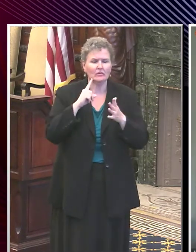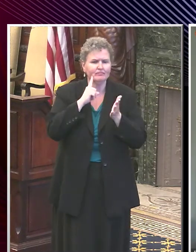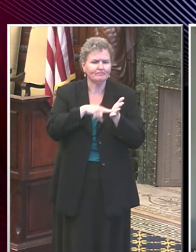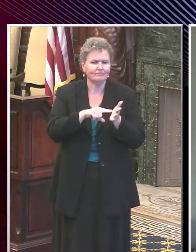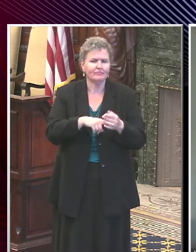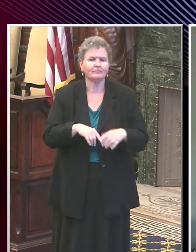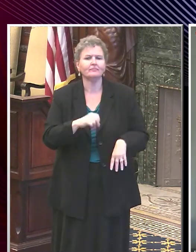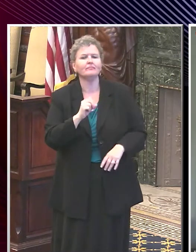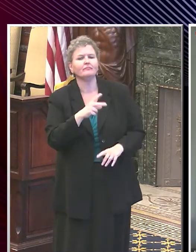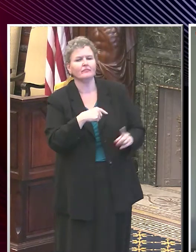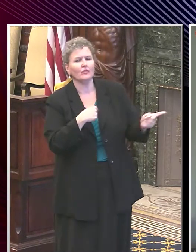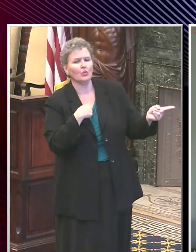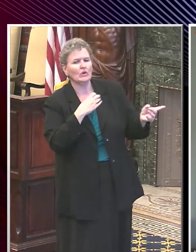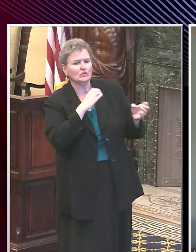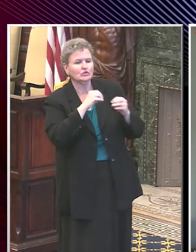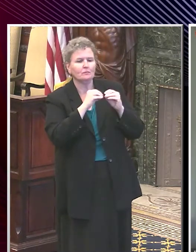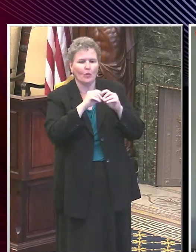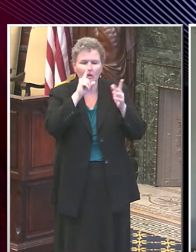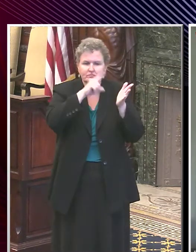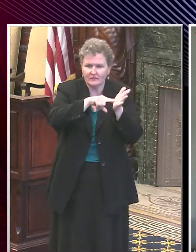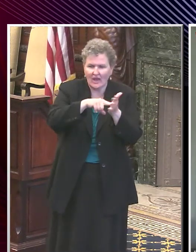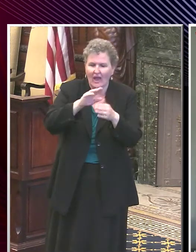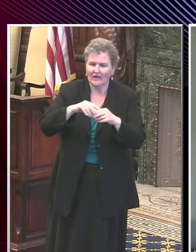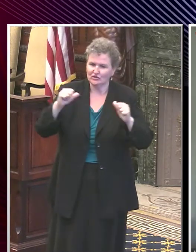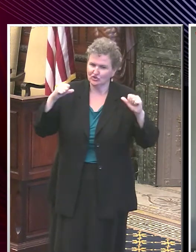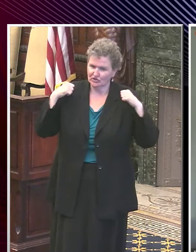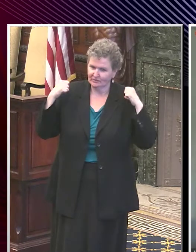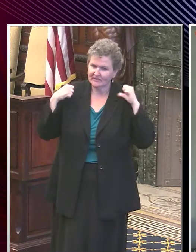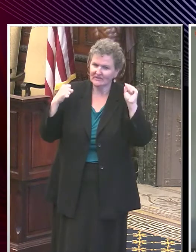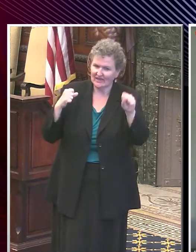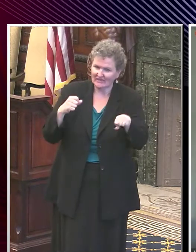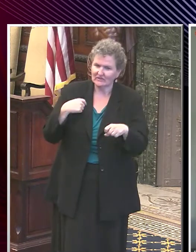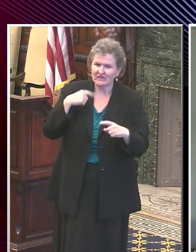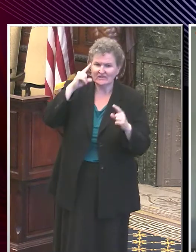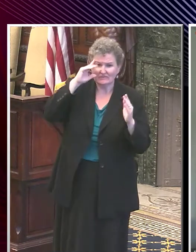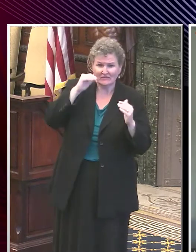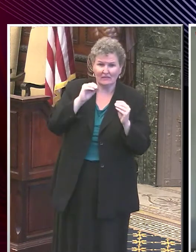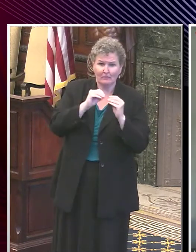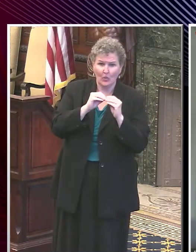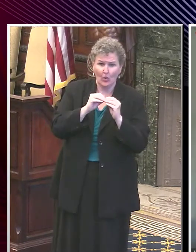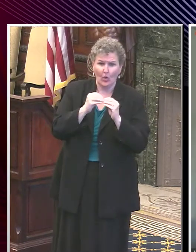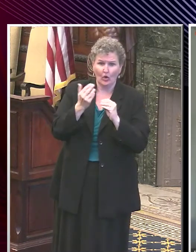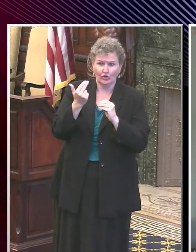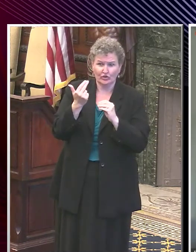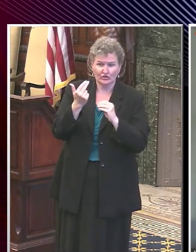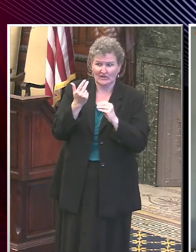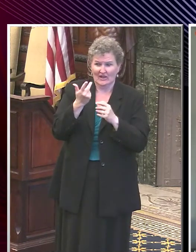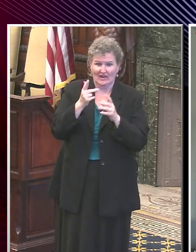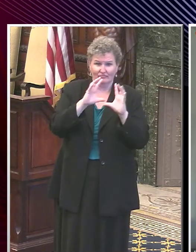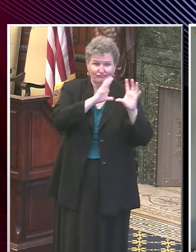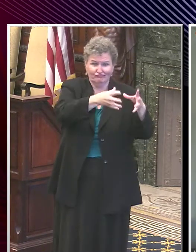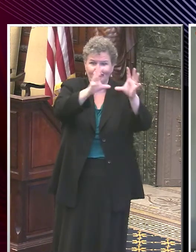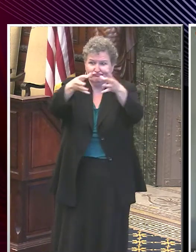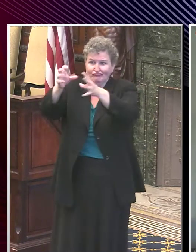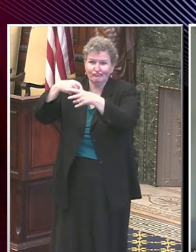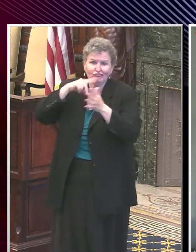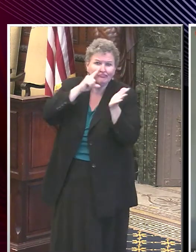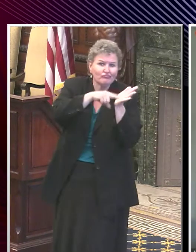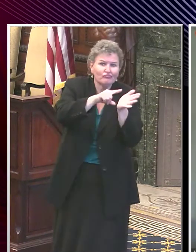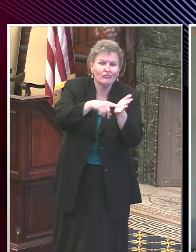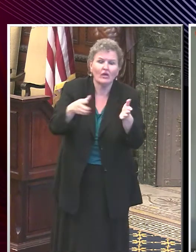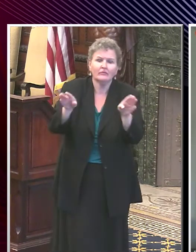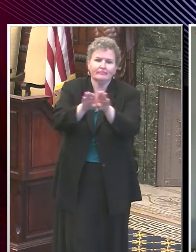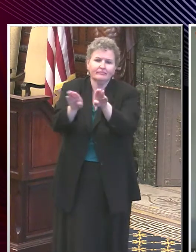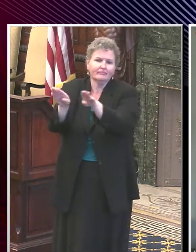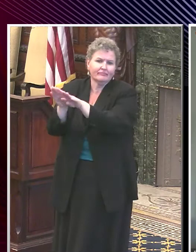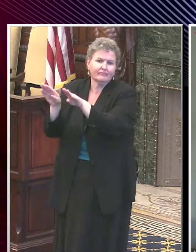doing inspections of gyms. The last numbers I have is that we've inspected 13 gyms. None of those 13 gyms were shut down. There was one gym where one